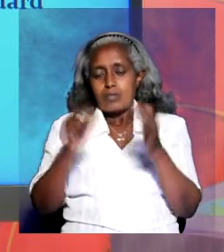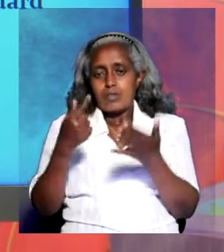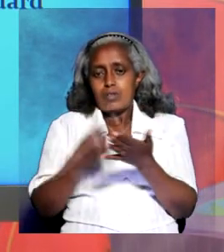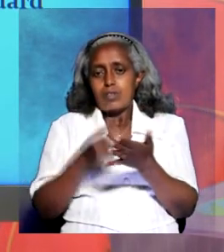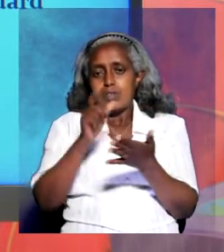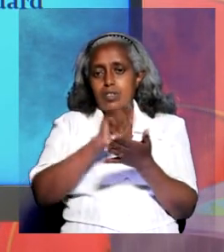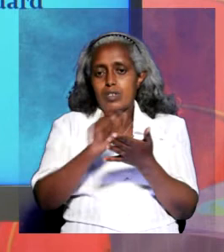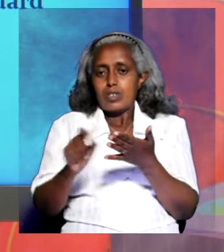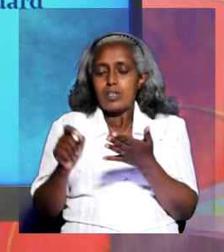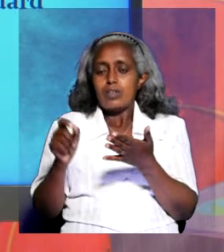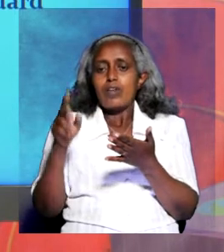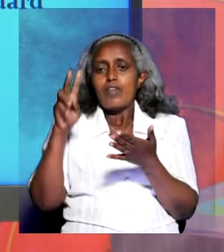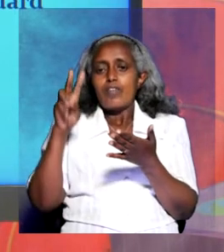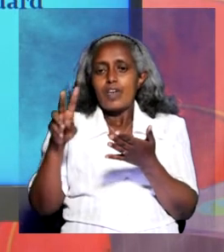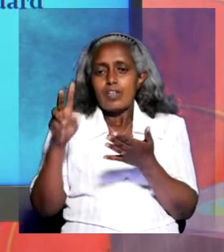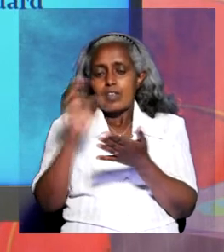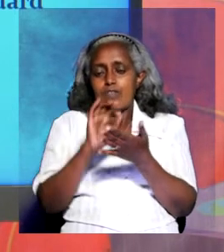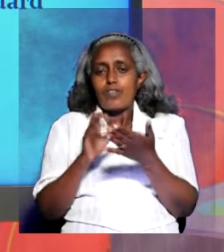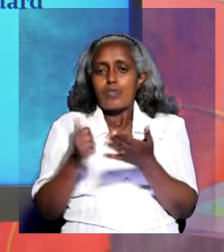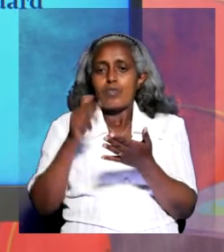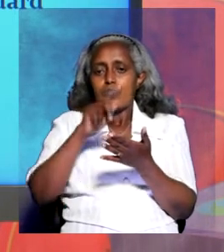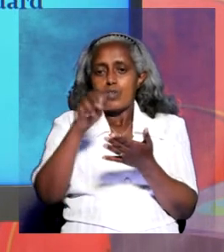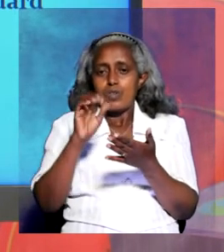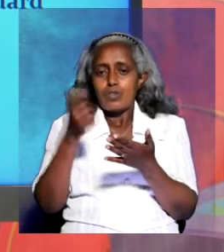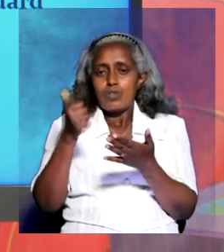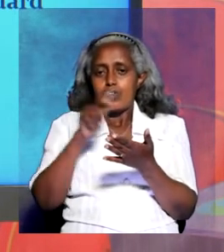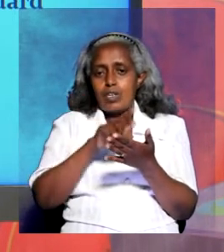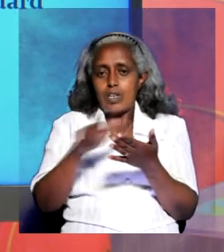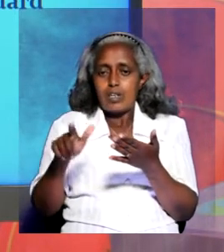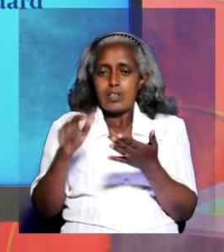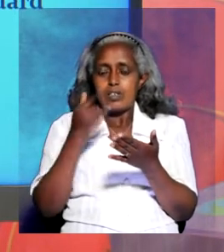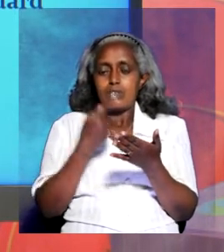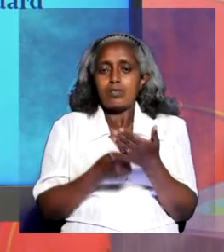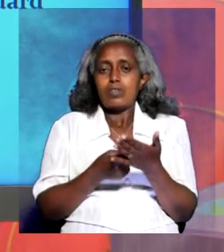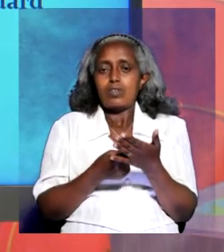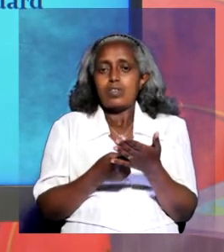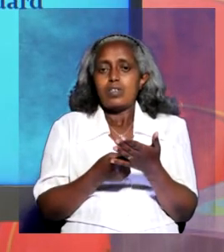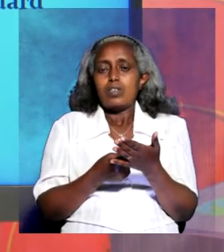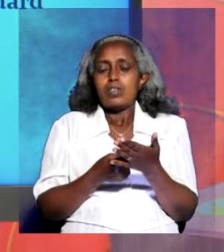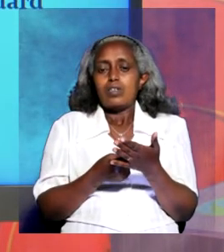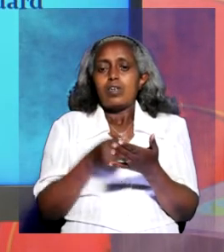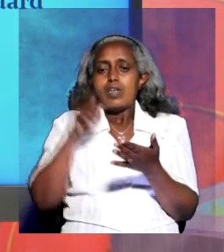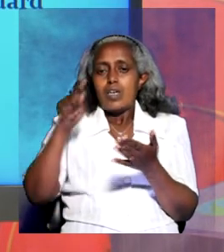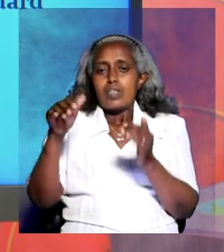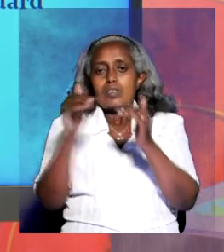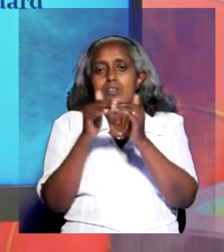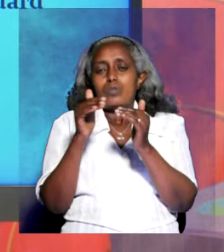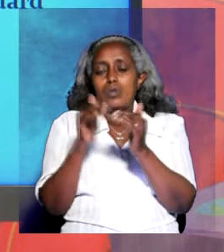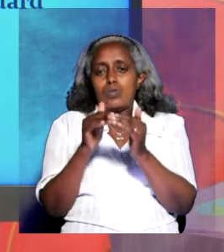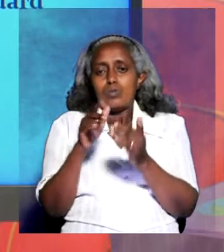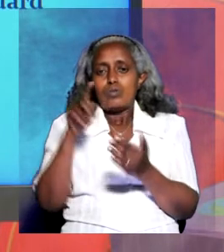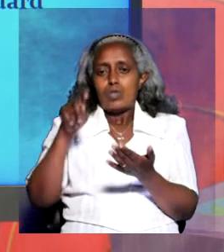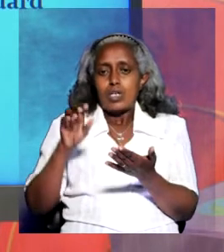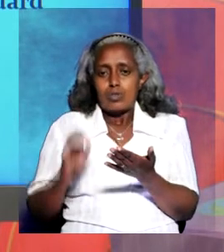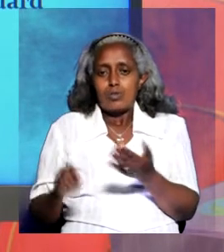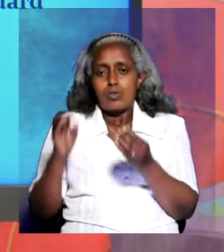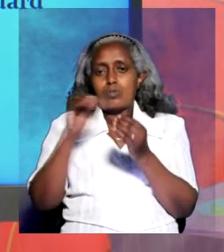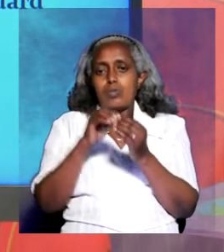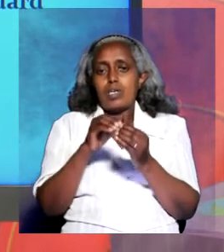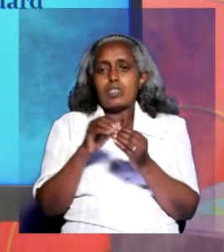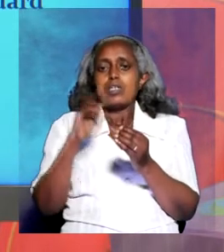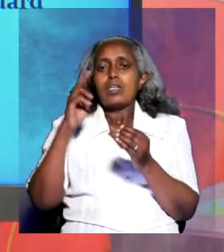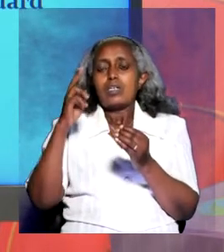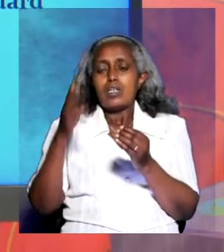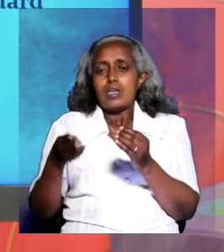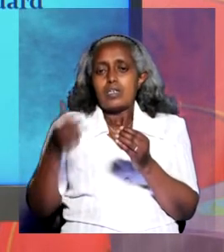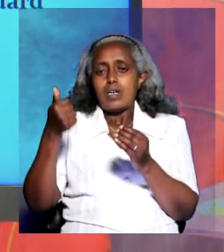rewrite this vector form of equation of a line in this form. Here x is equal to x naught plus lambda